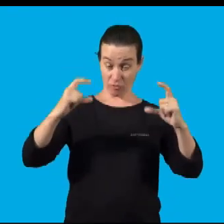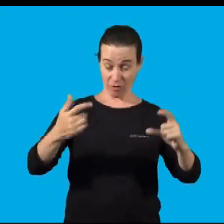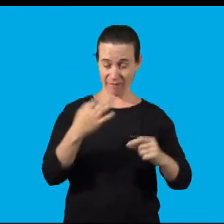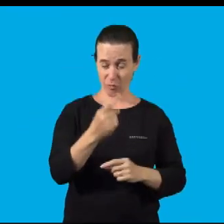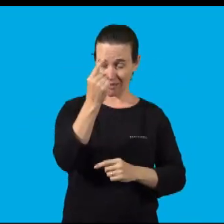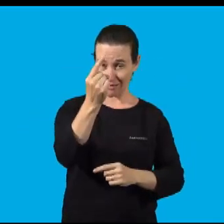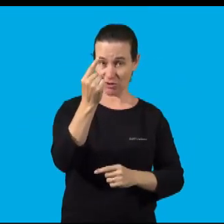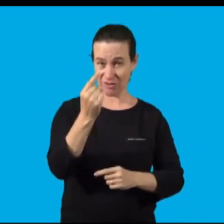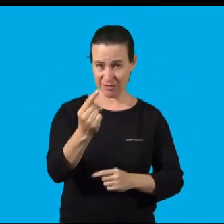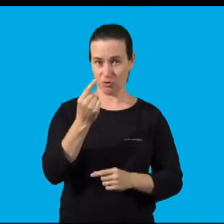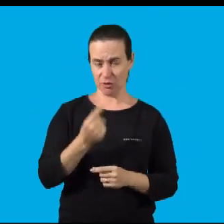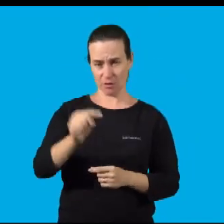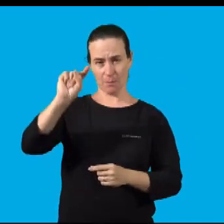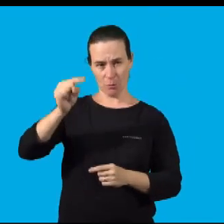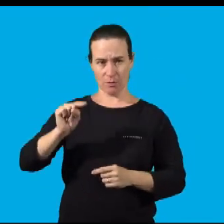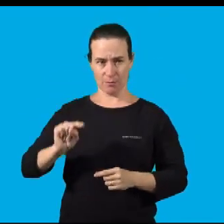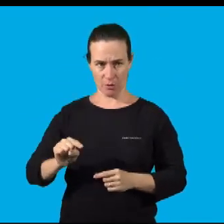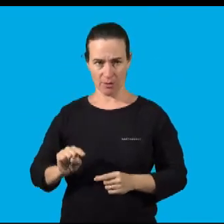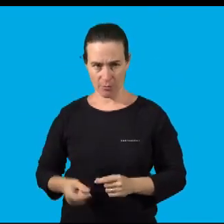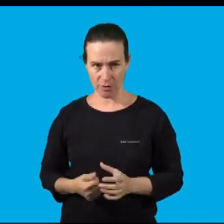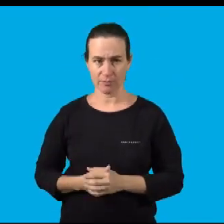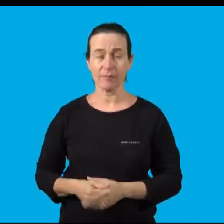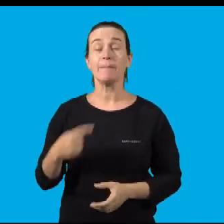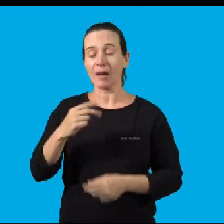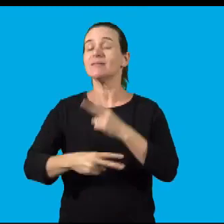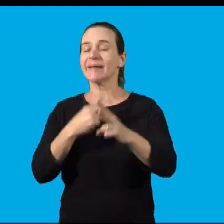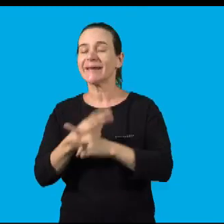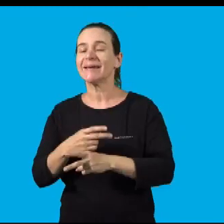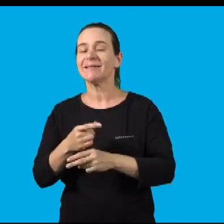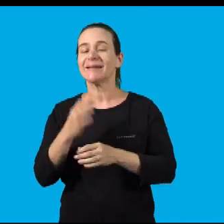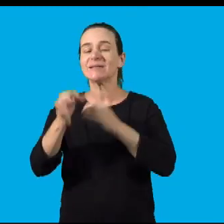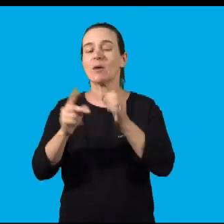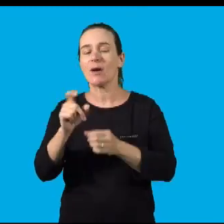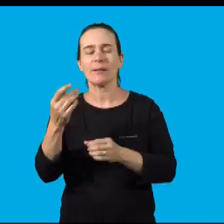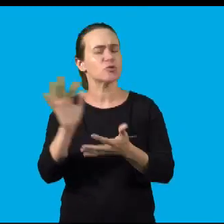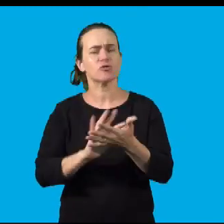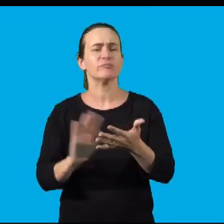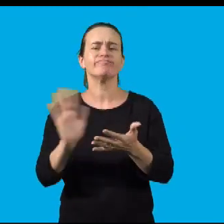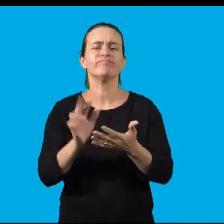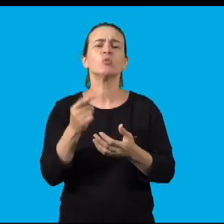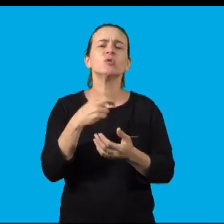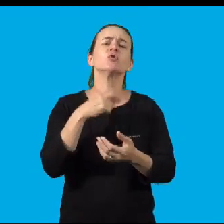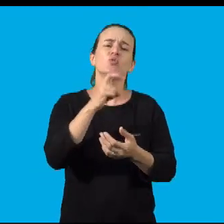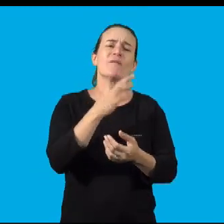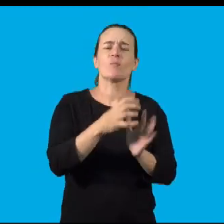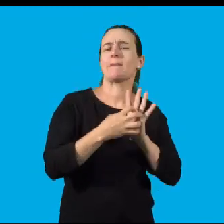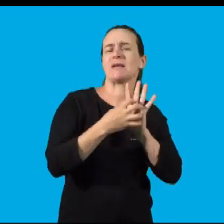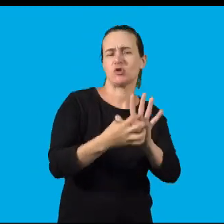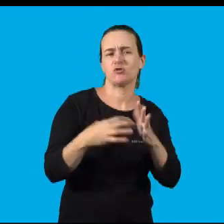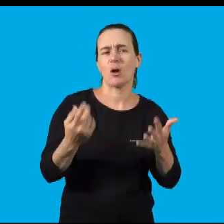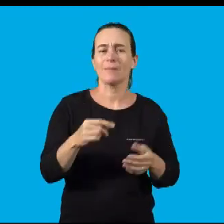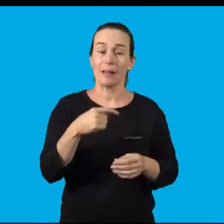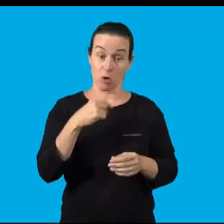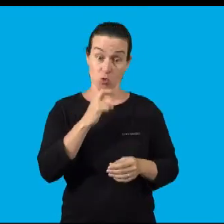point. So, you start off with your point. Never retell the story. Only provide examples, which